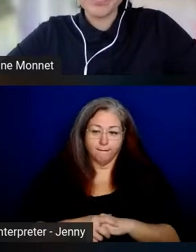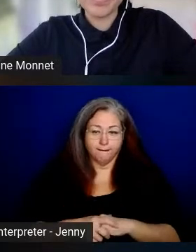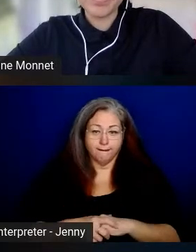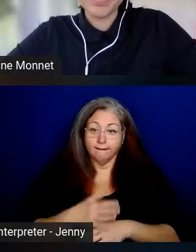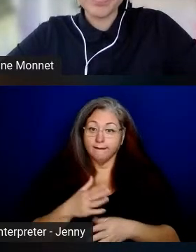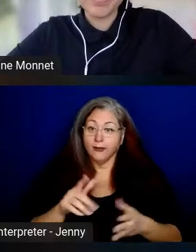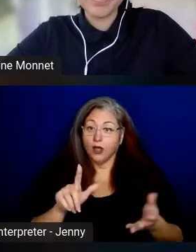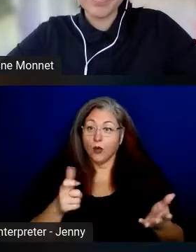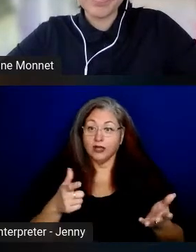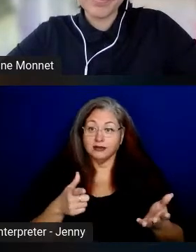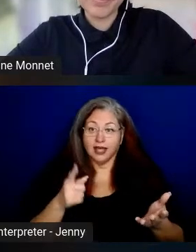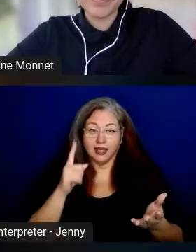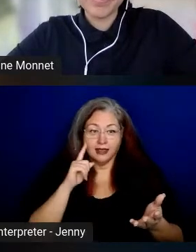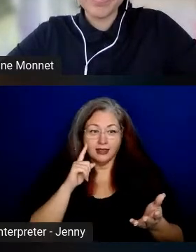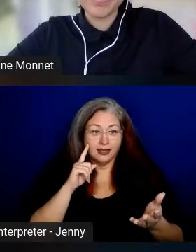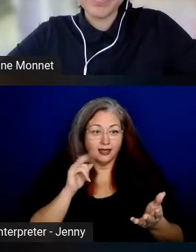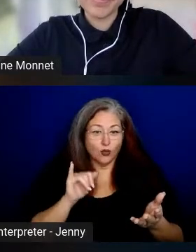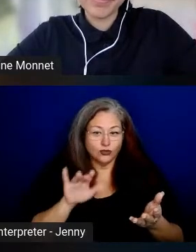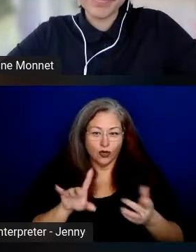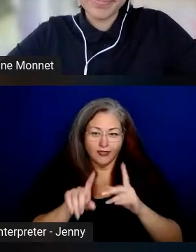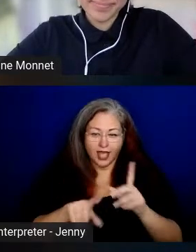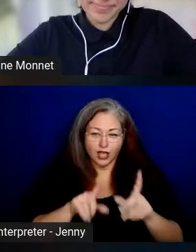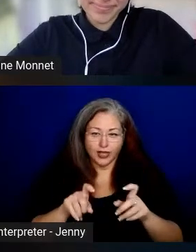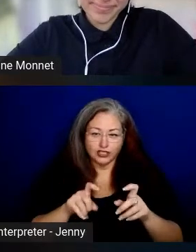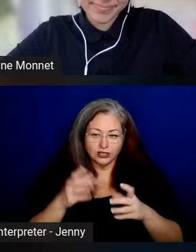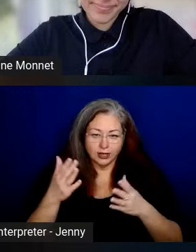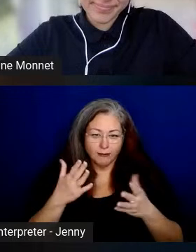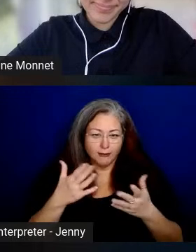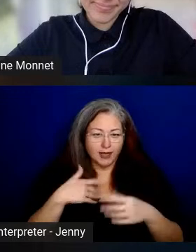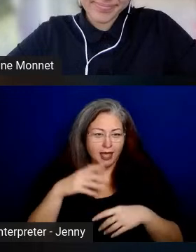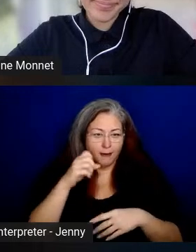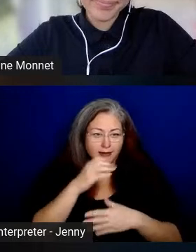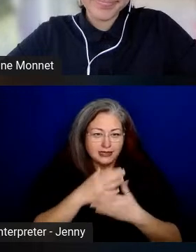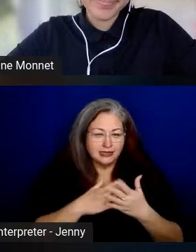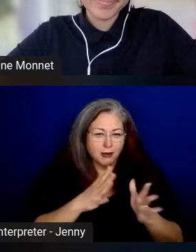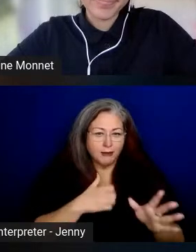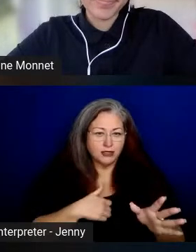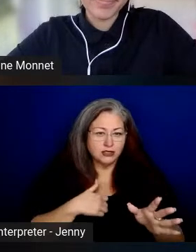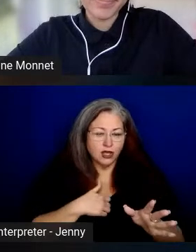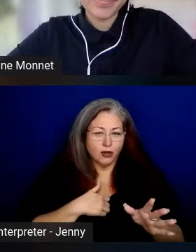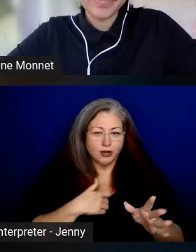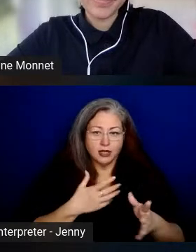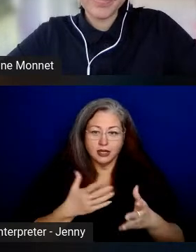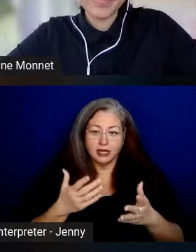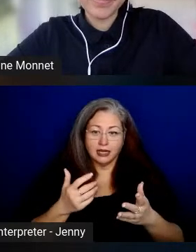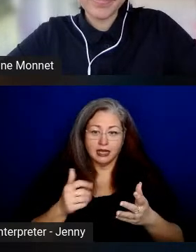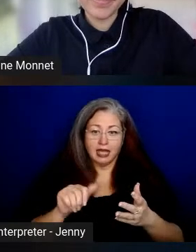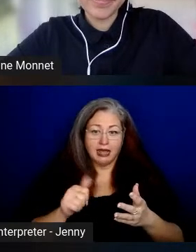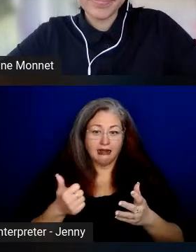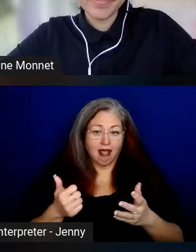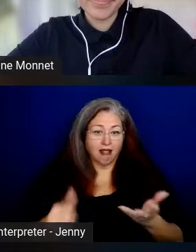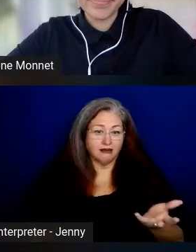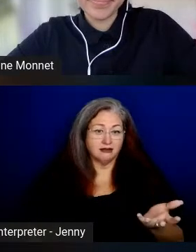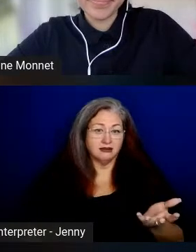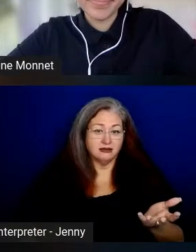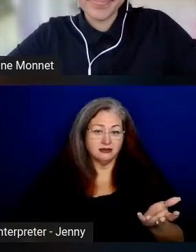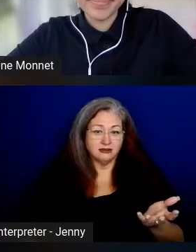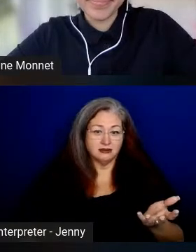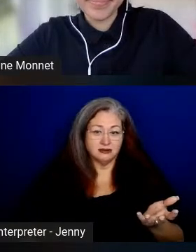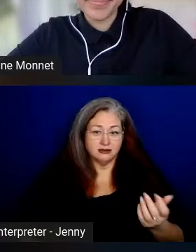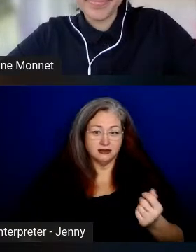else have a? I think those are the questions that came in. I missed them. I'm sorry, but anything anybody else wants to say? Say goodbye.